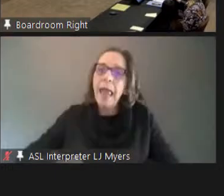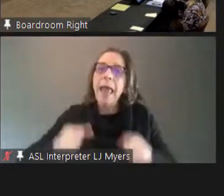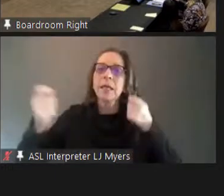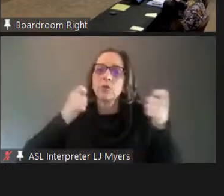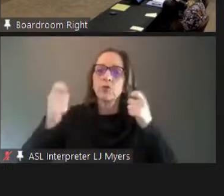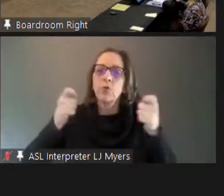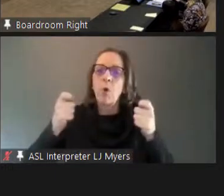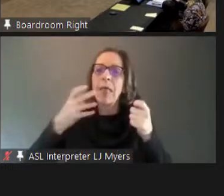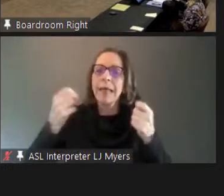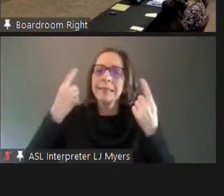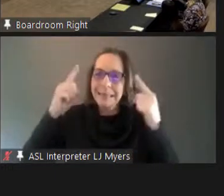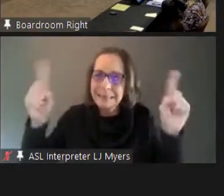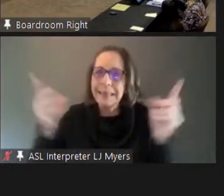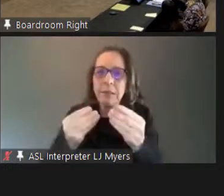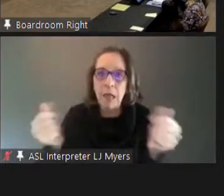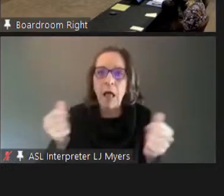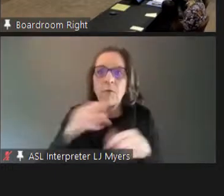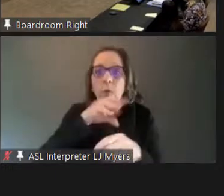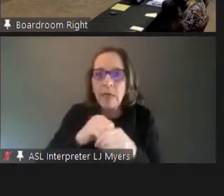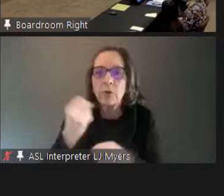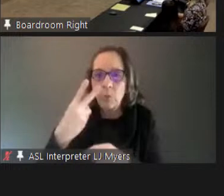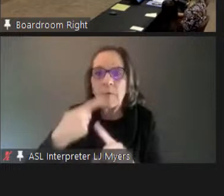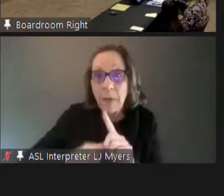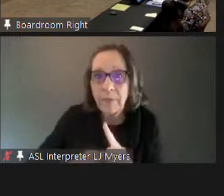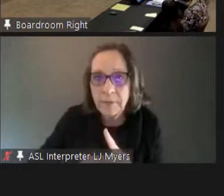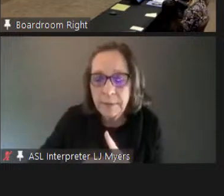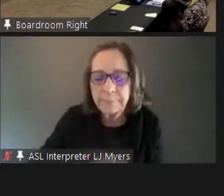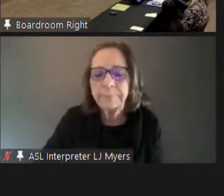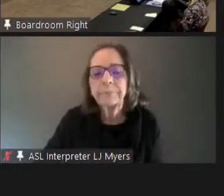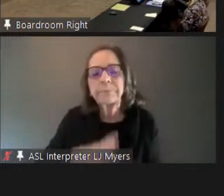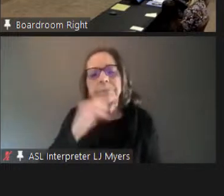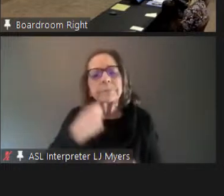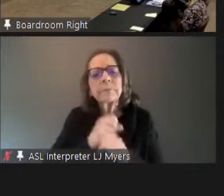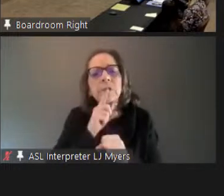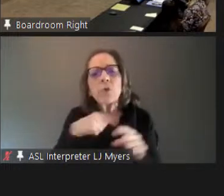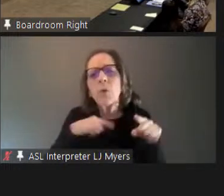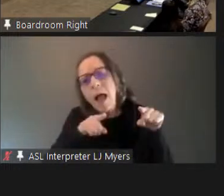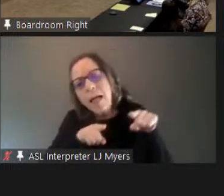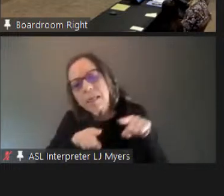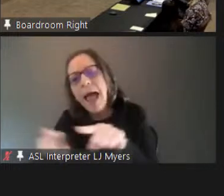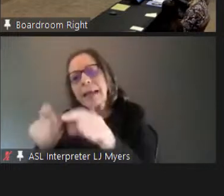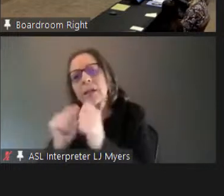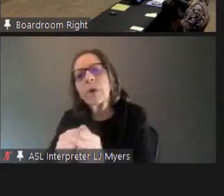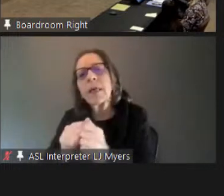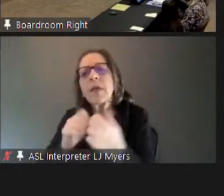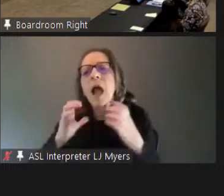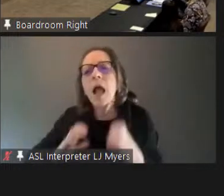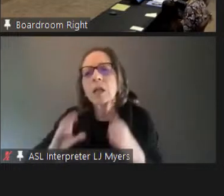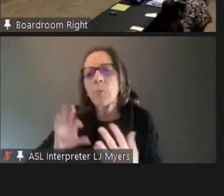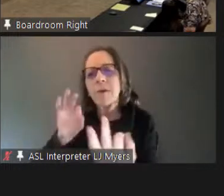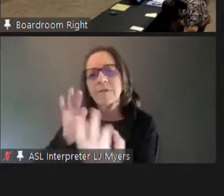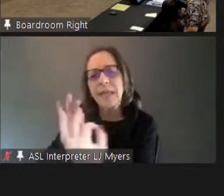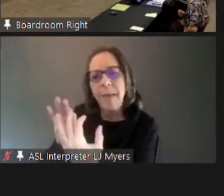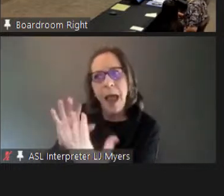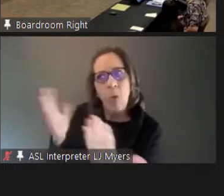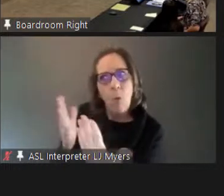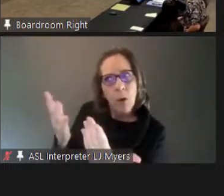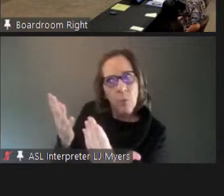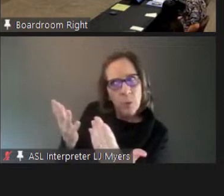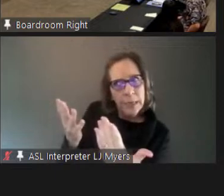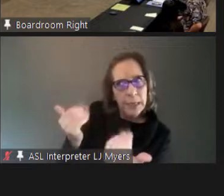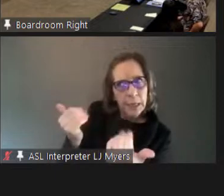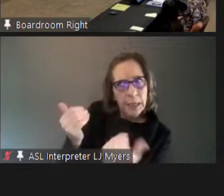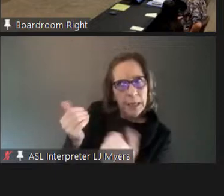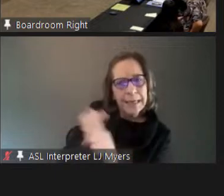can be successful in 12 months. We also want to make sure that we're aligning with our customer feedback and what we've seen from them what we've seen